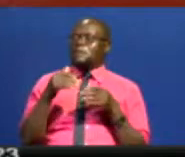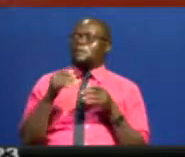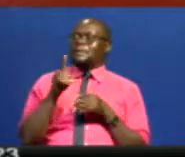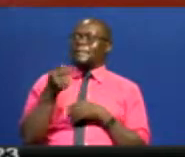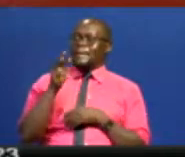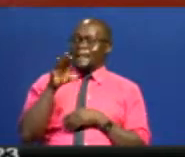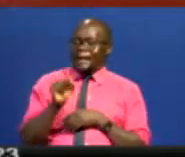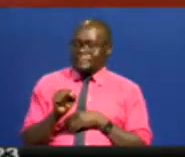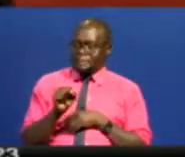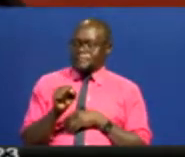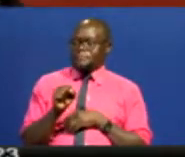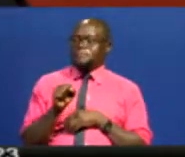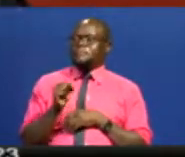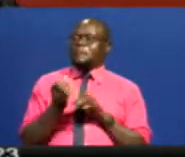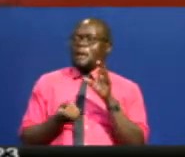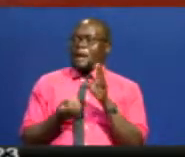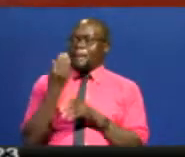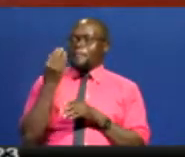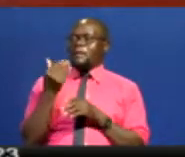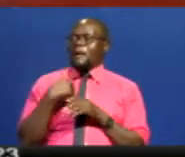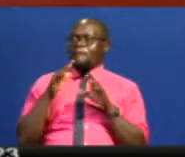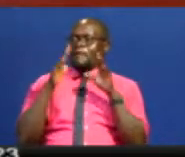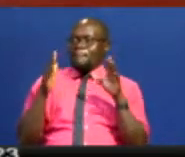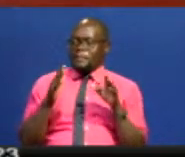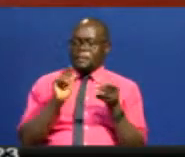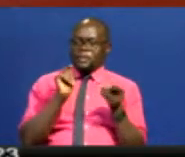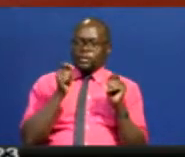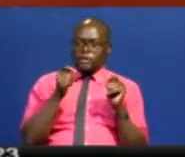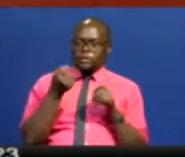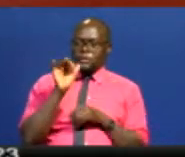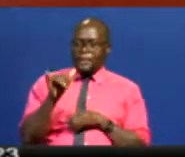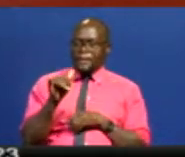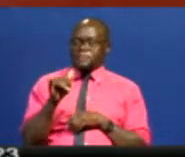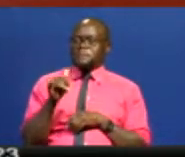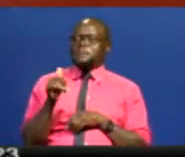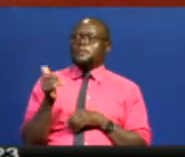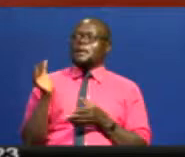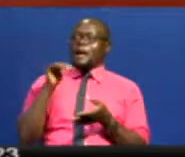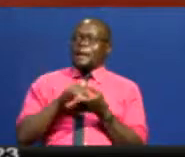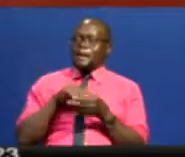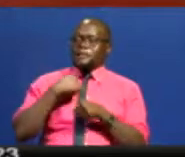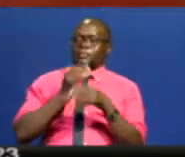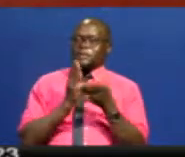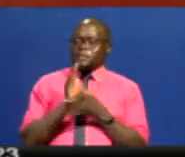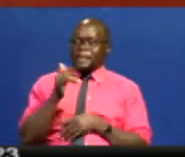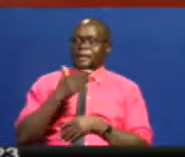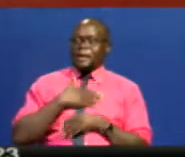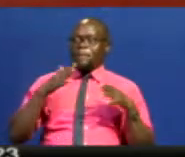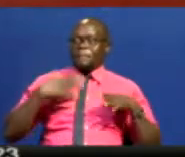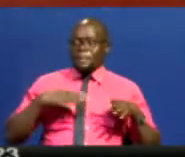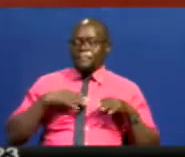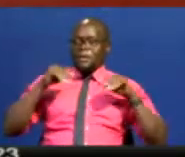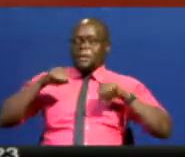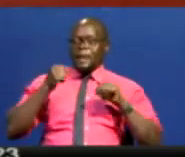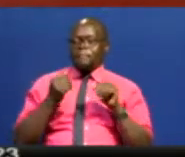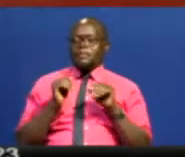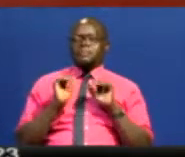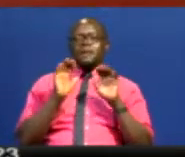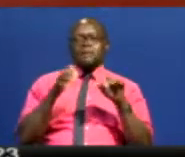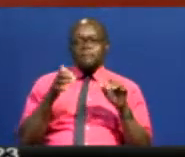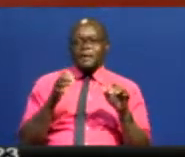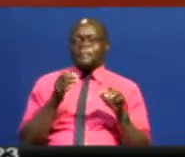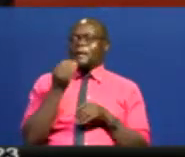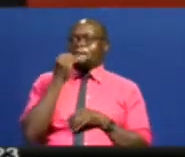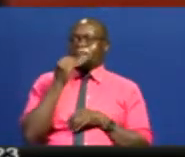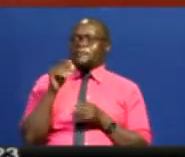dams are being rehabilitated, so at least again we can be able to make sure that our people are able to grow their